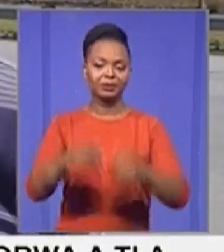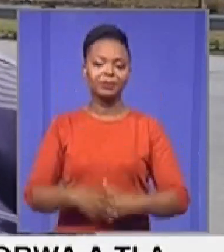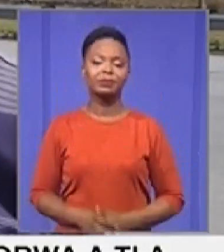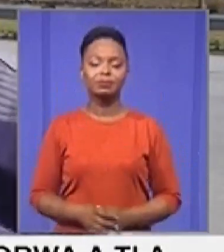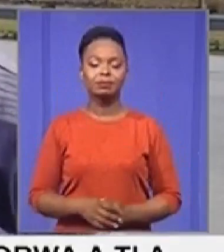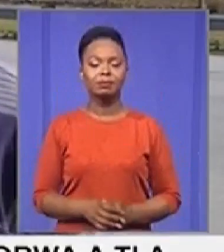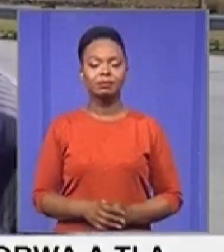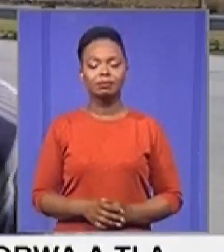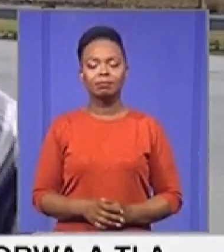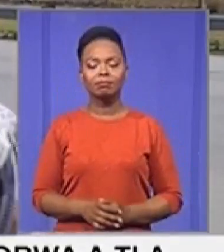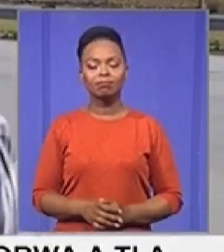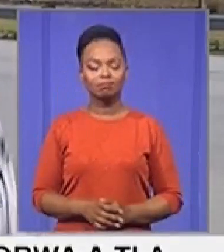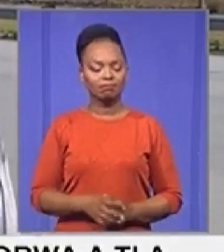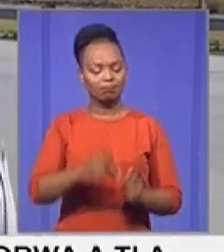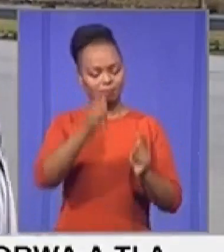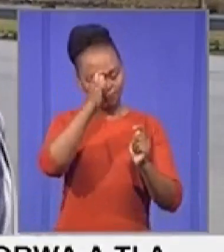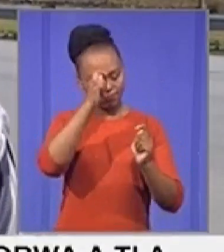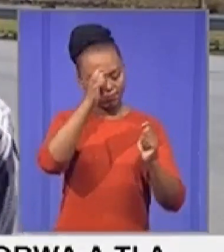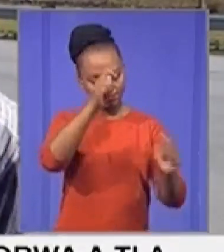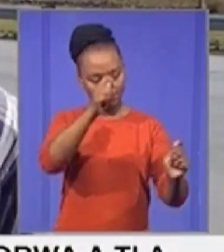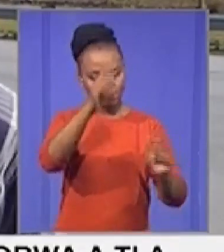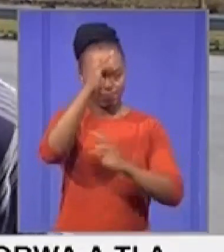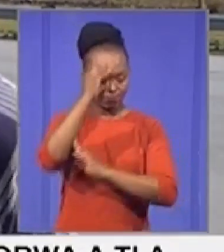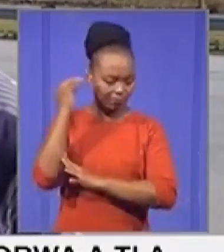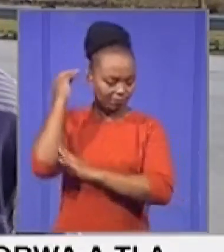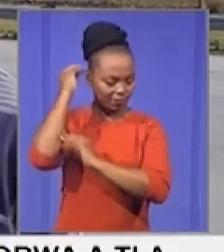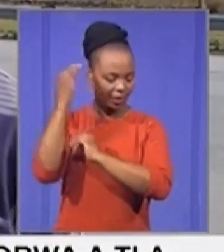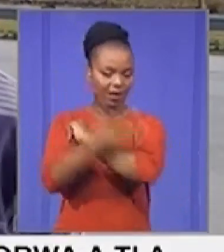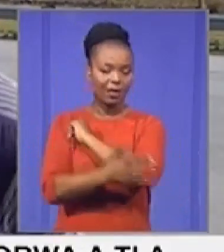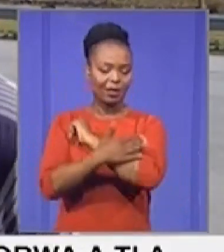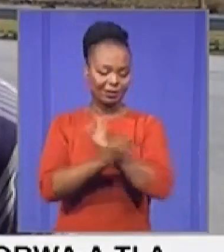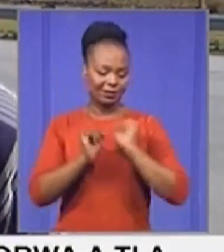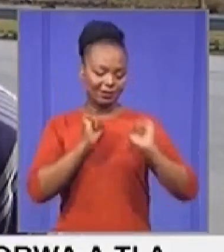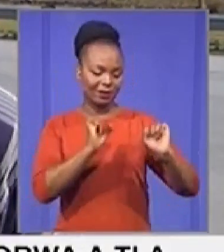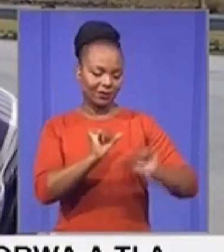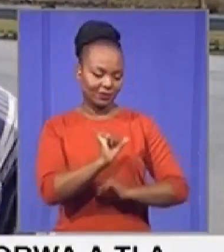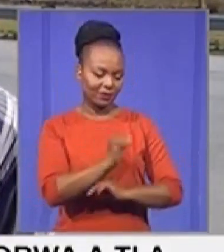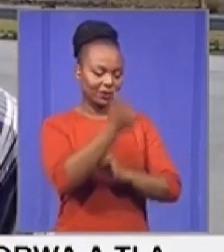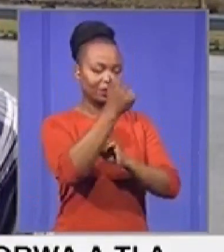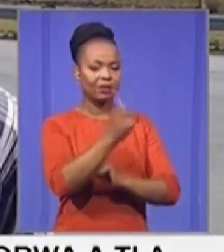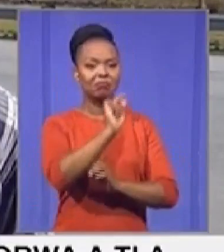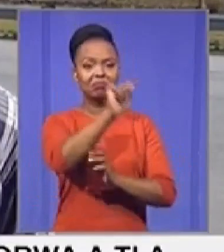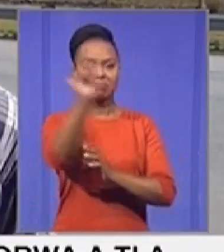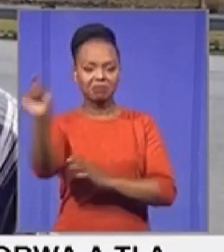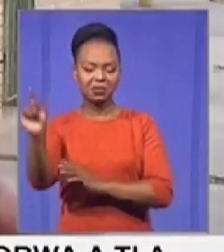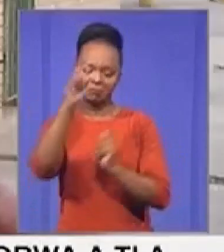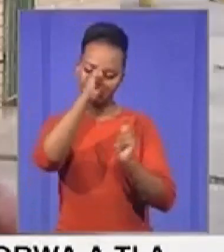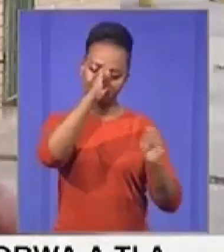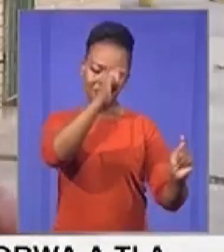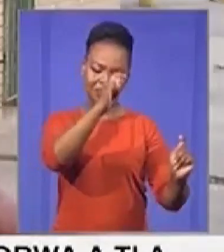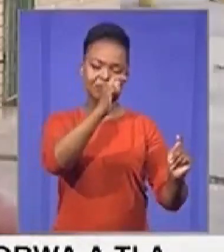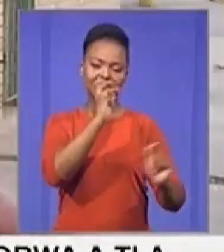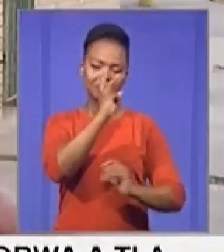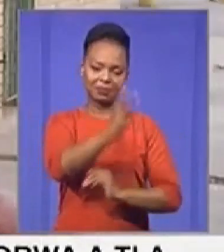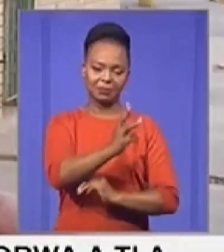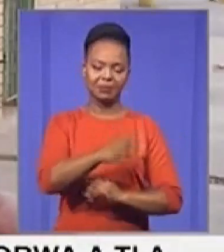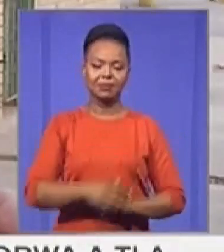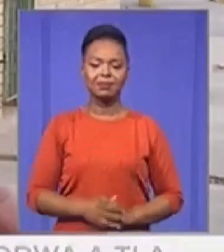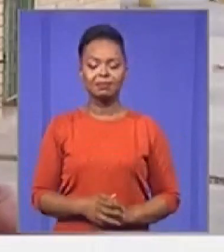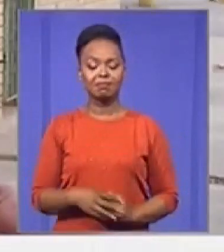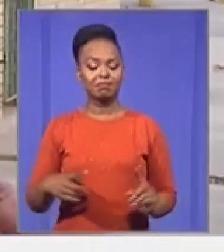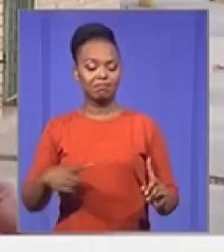at least to be recognized by his own country first. Maybe others are still coming. For him